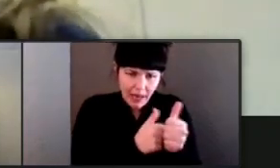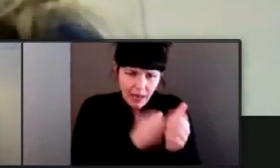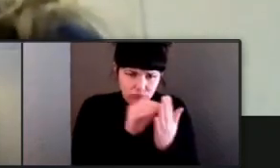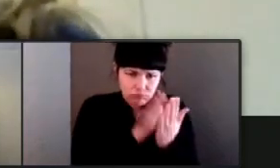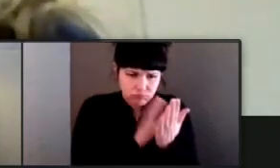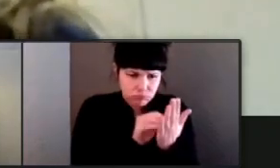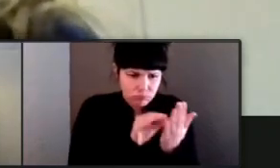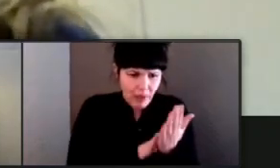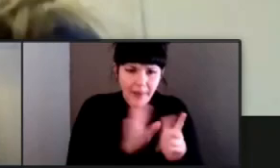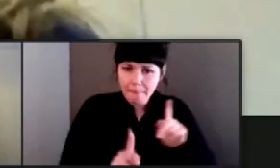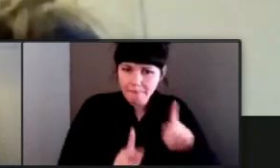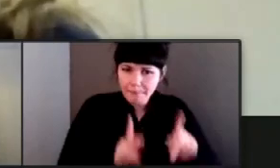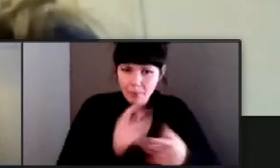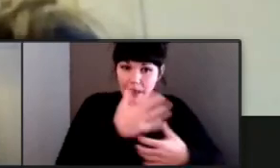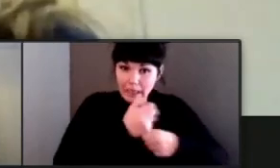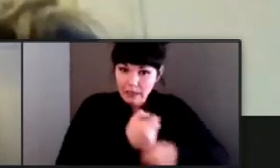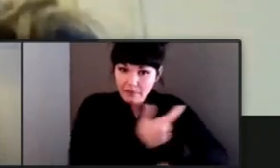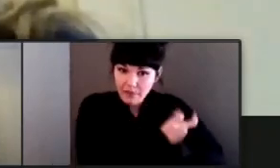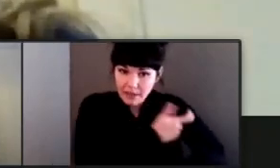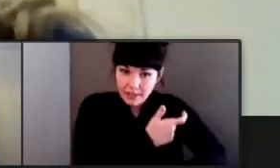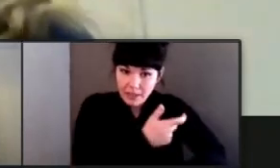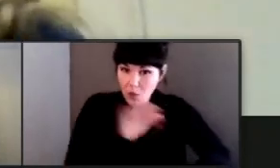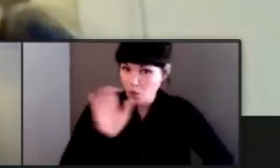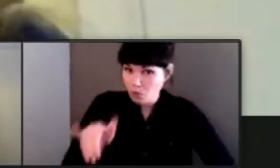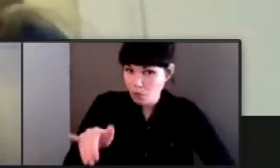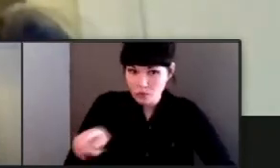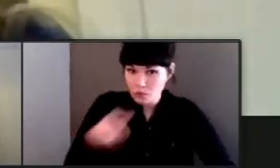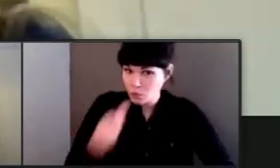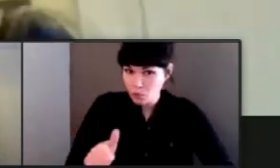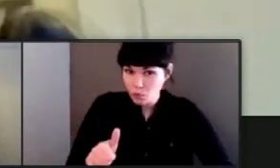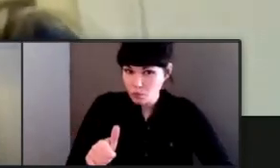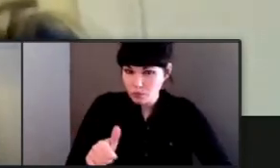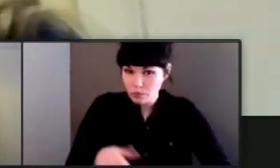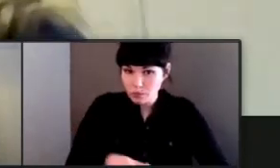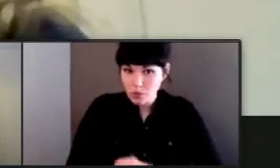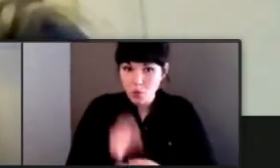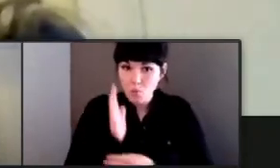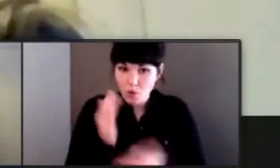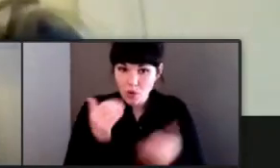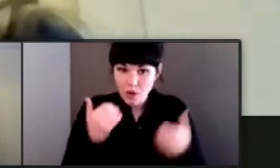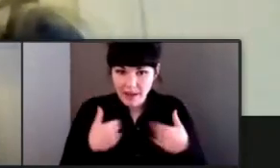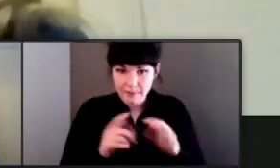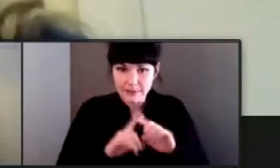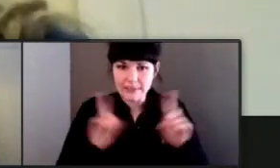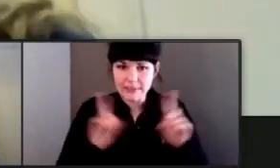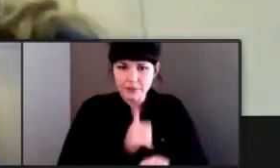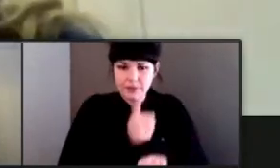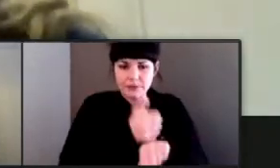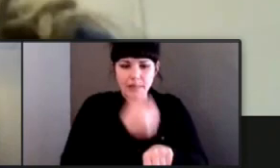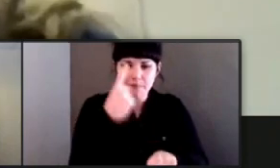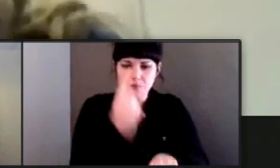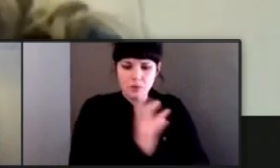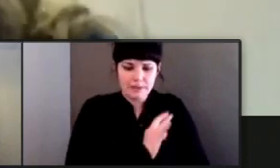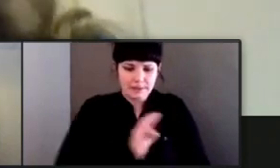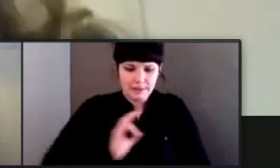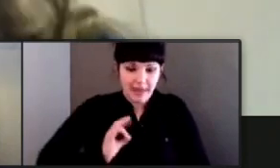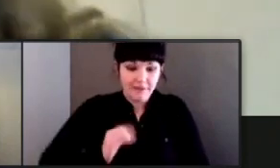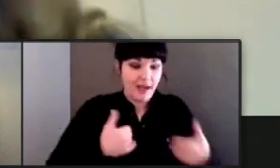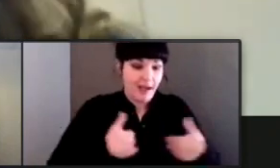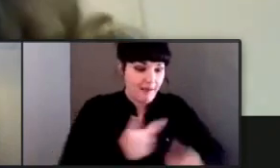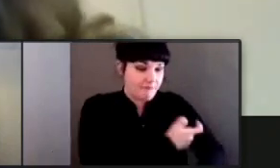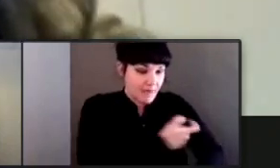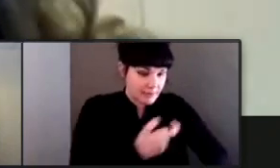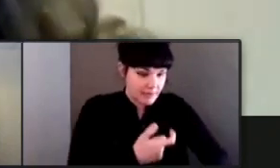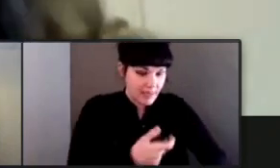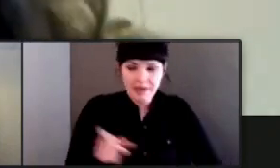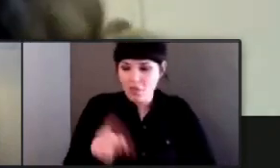be different expectations for staff who are vaccinated and who are not? So could you just speak